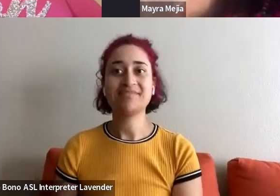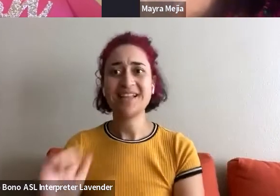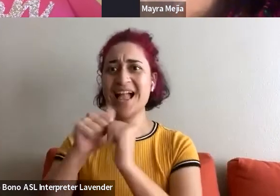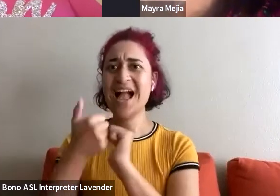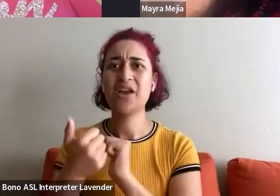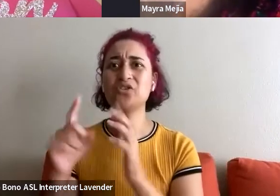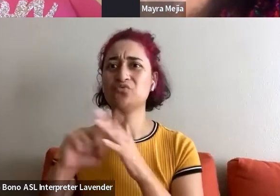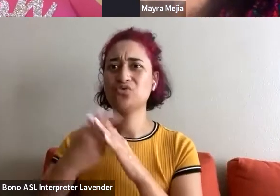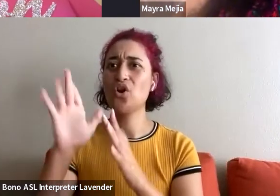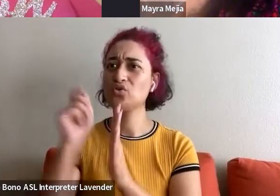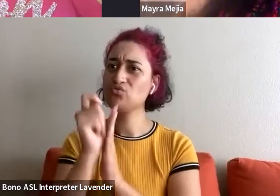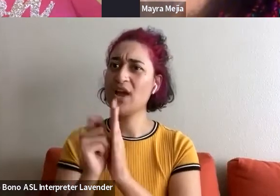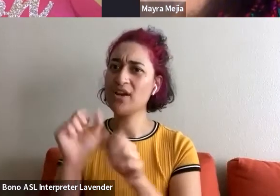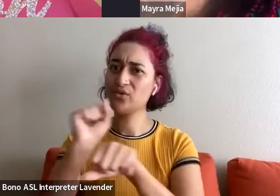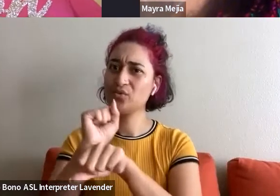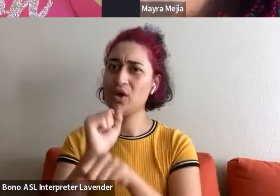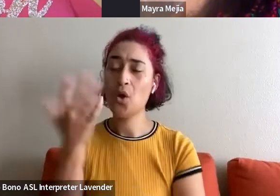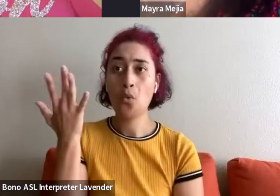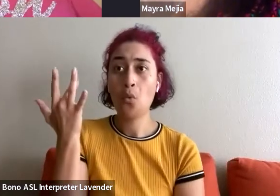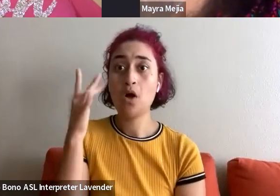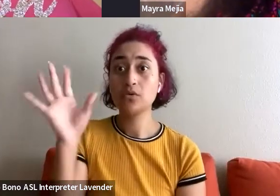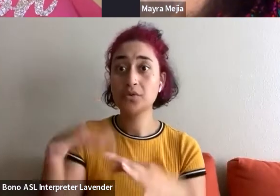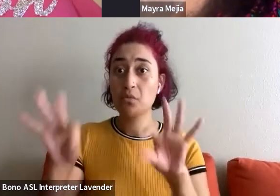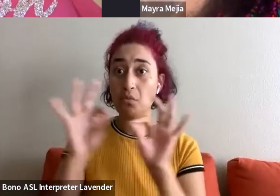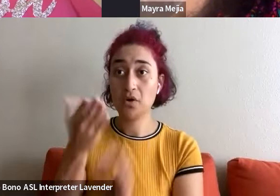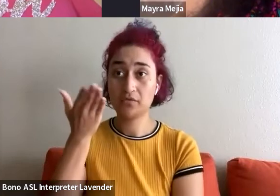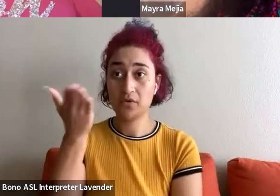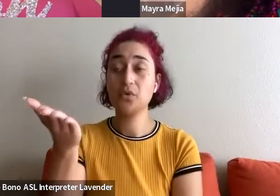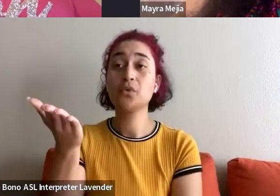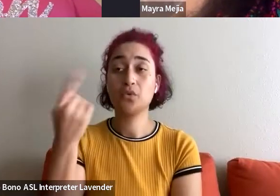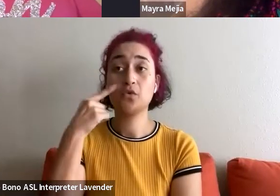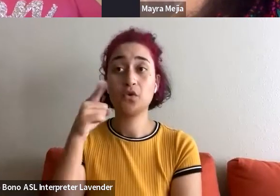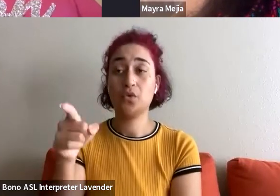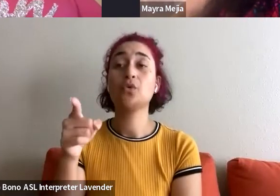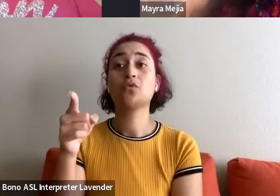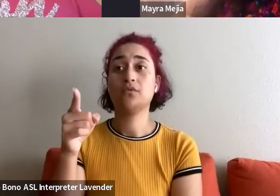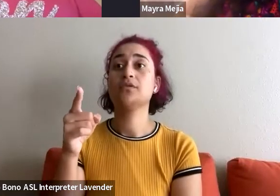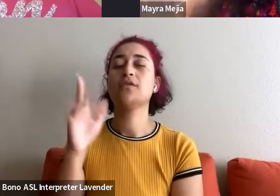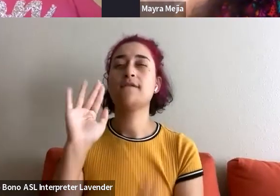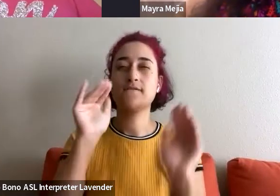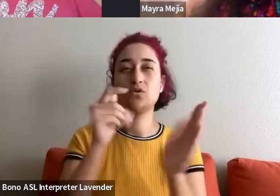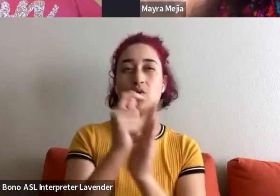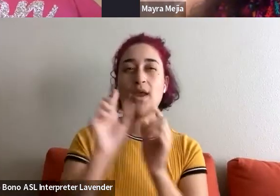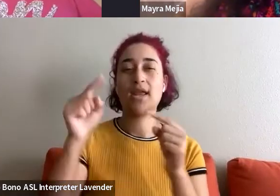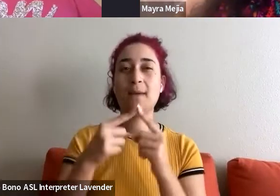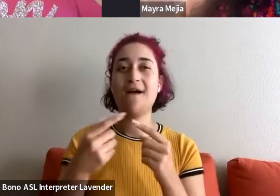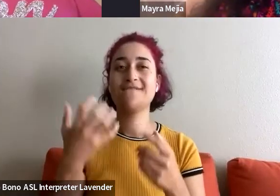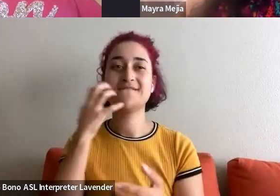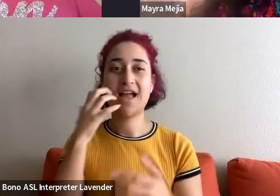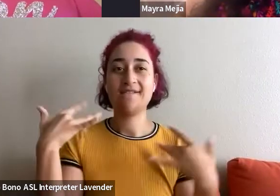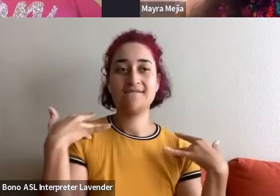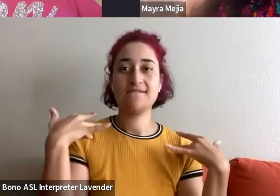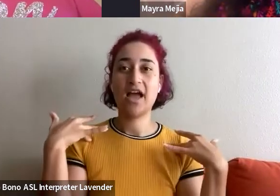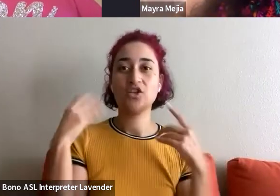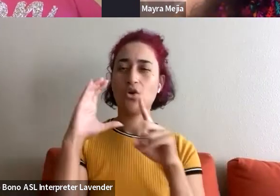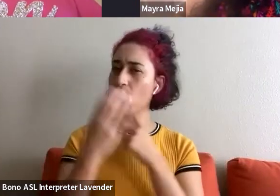career started, and why was it important to you to focus on writing about fat fashion and culture?